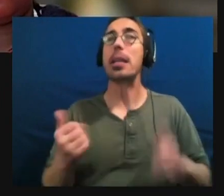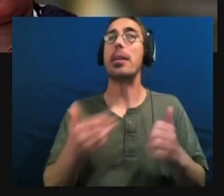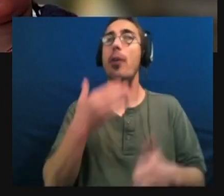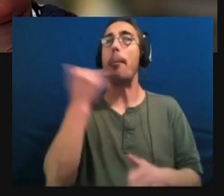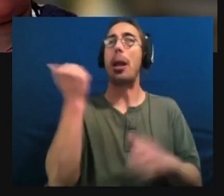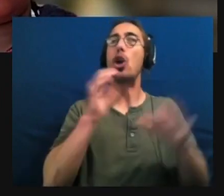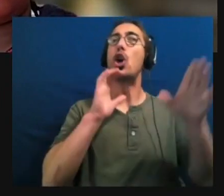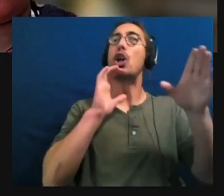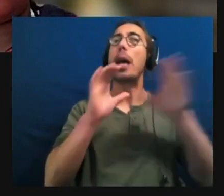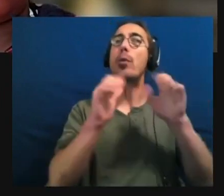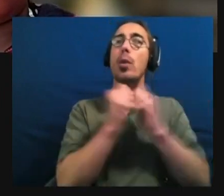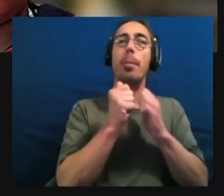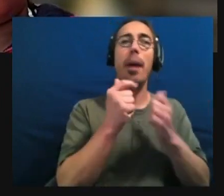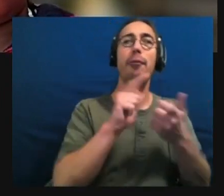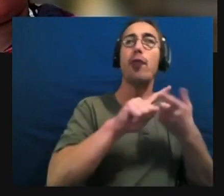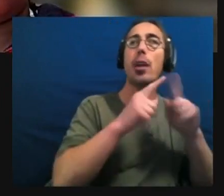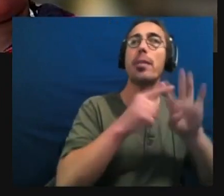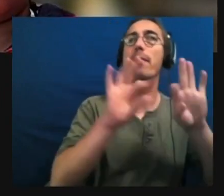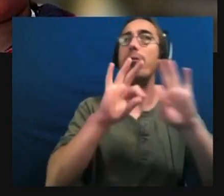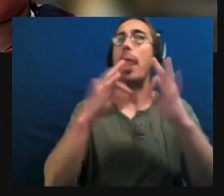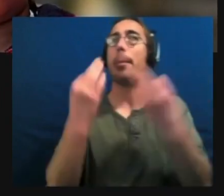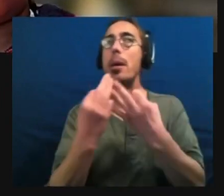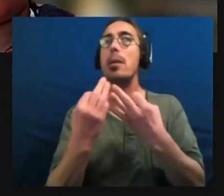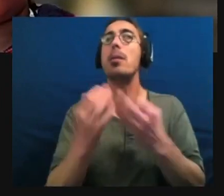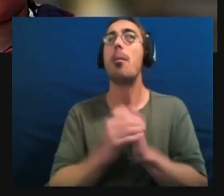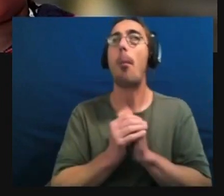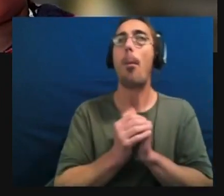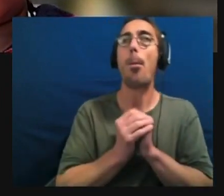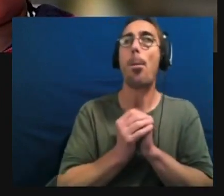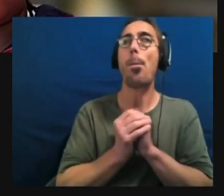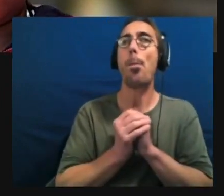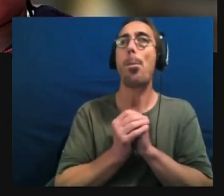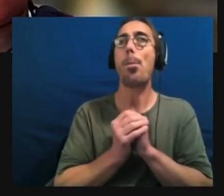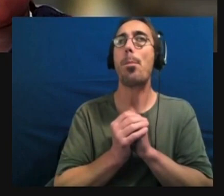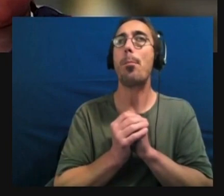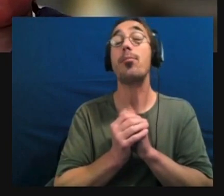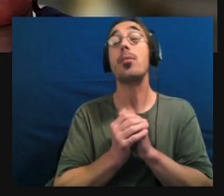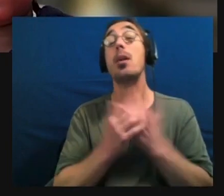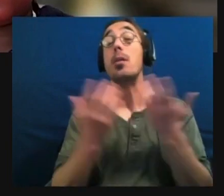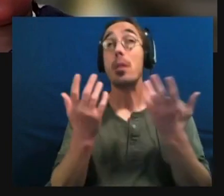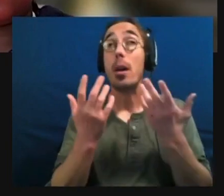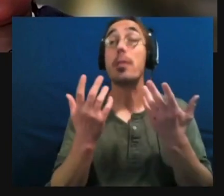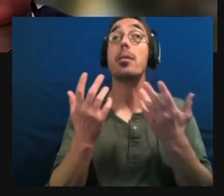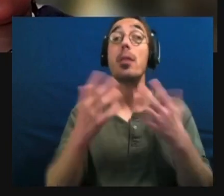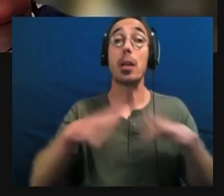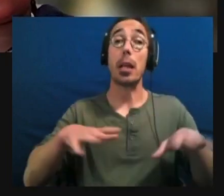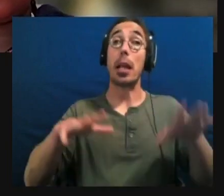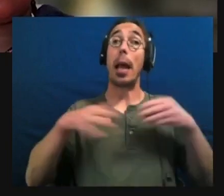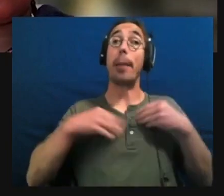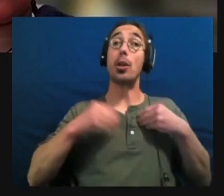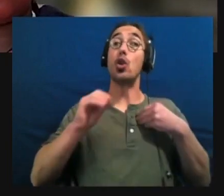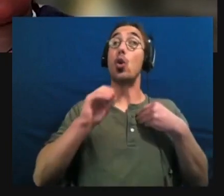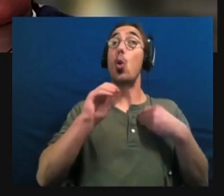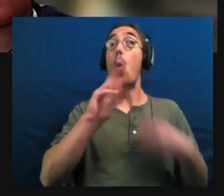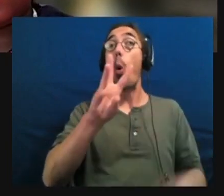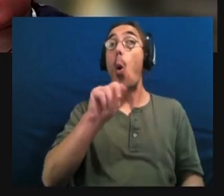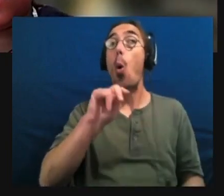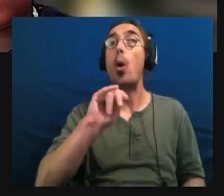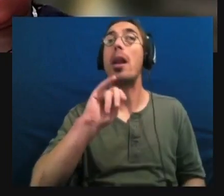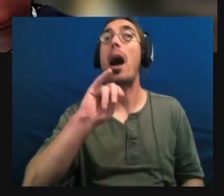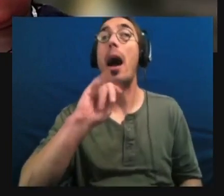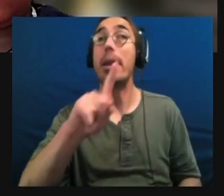the whys, right? So just being you and understanding the whys and